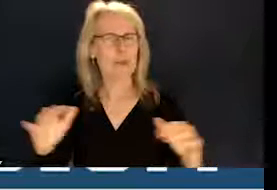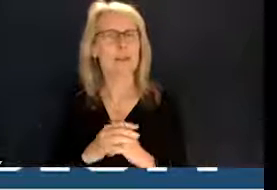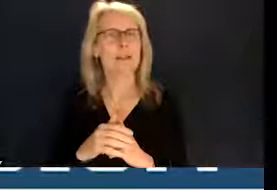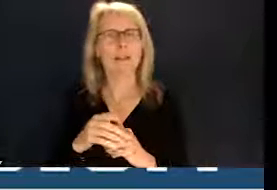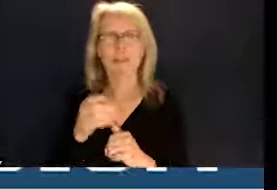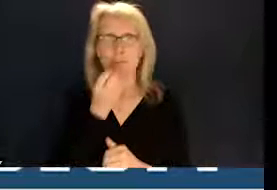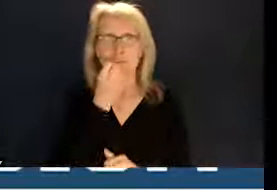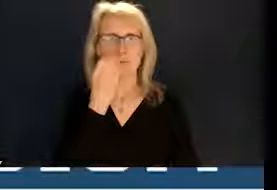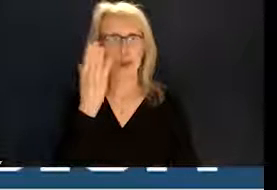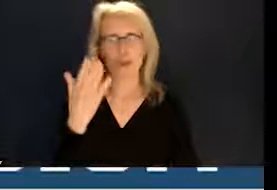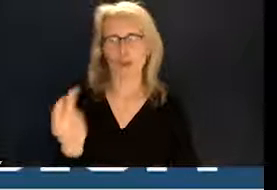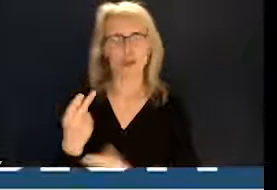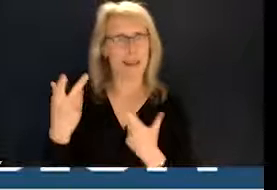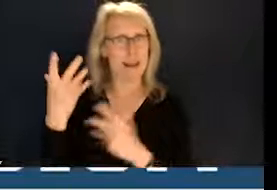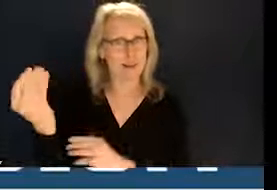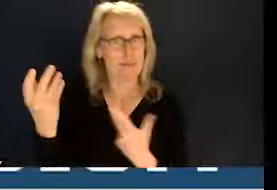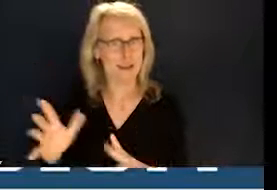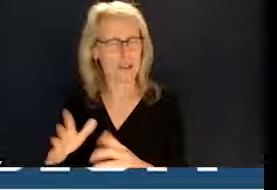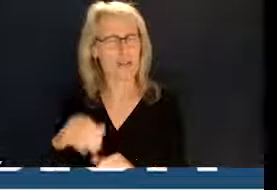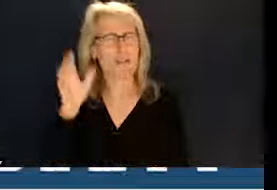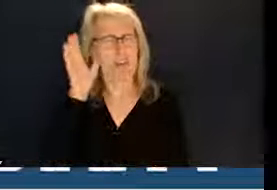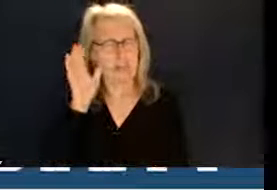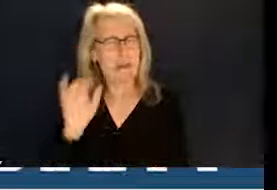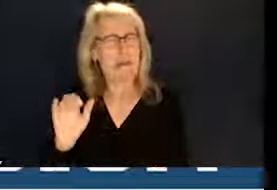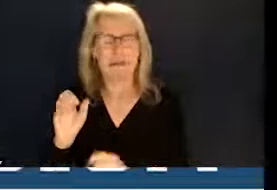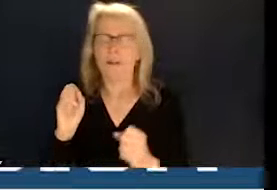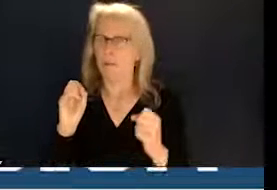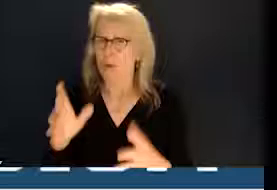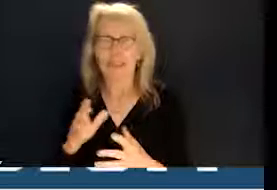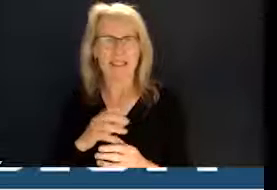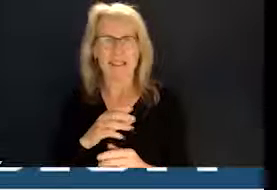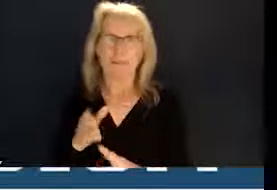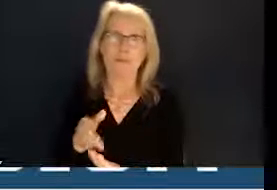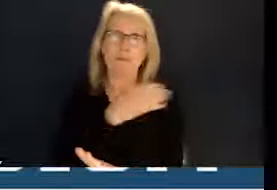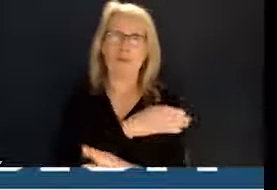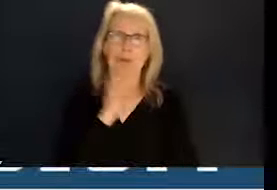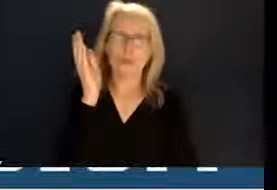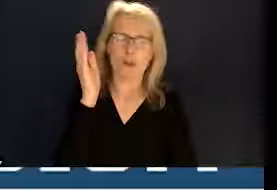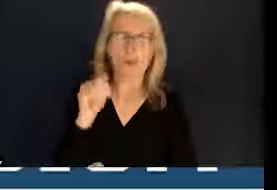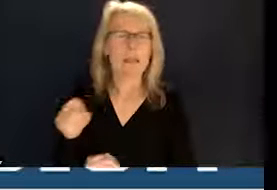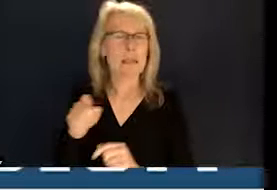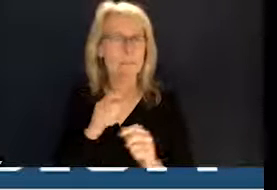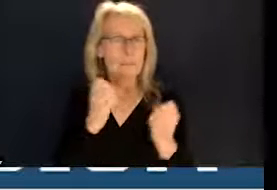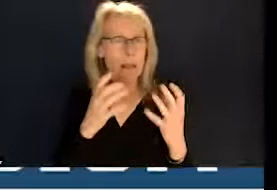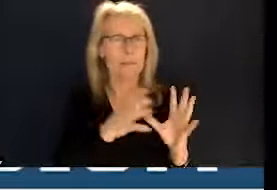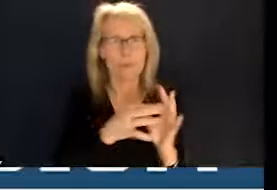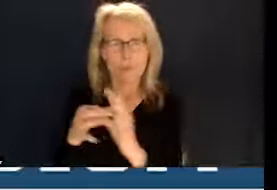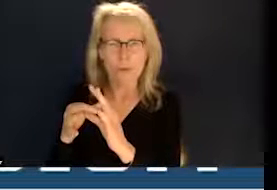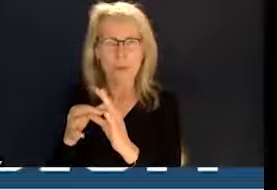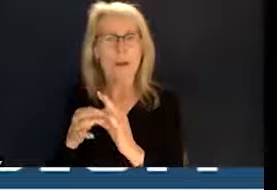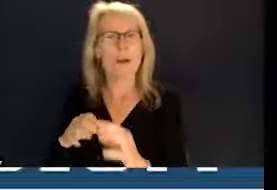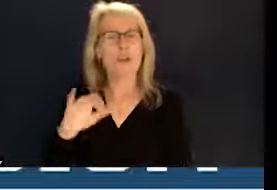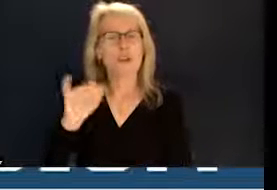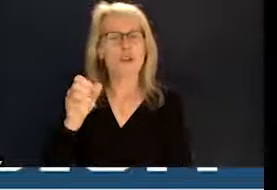him today, I enjoyed hearing about the many connections he makes to an earlier talk today that we heard by Jason Brown on